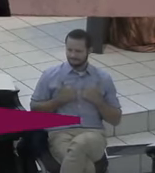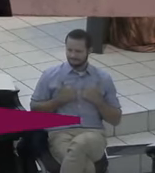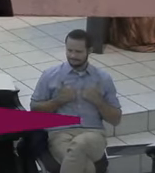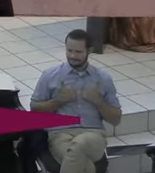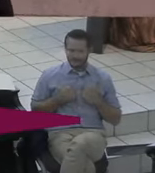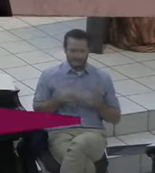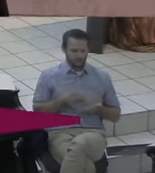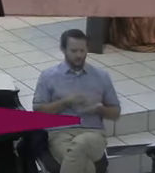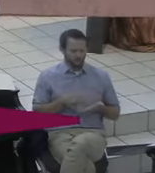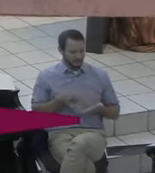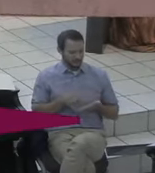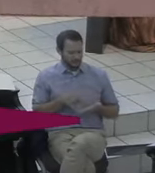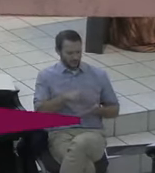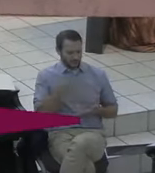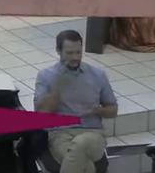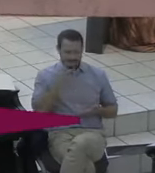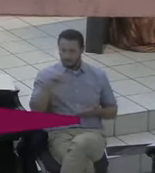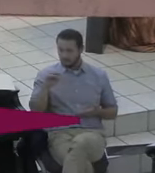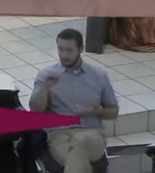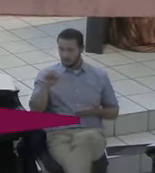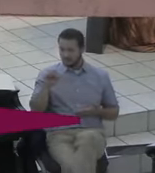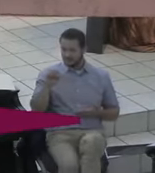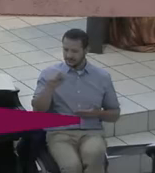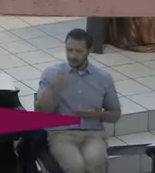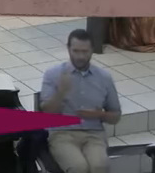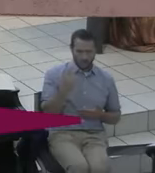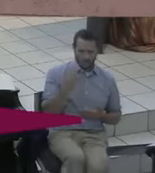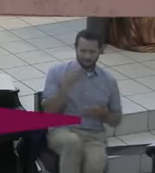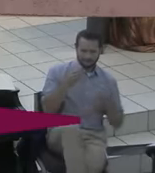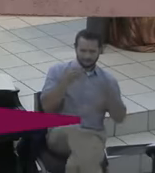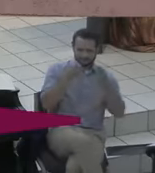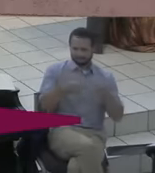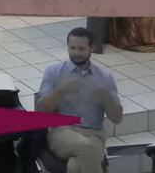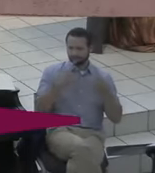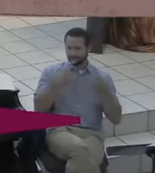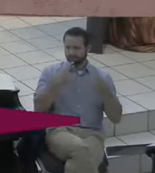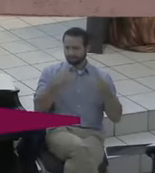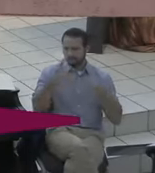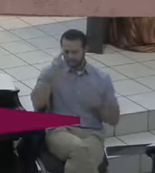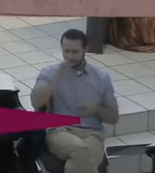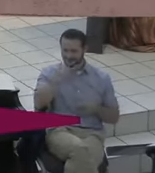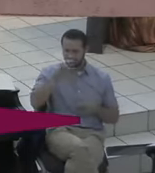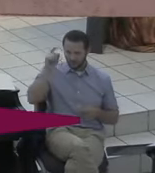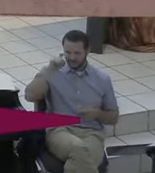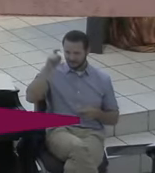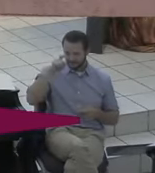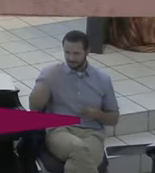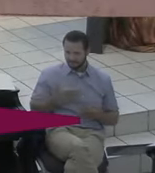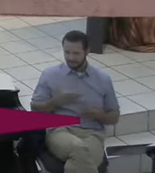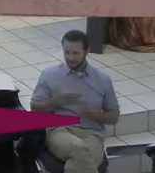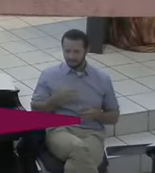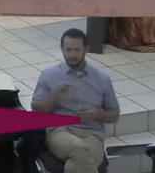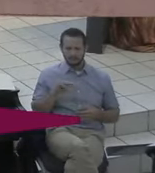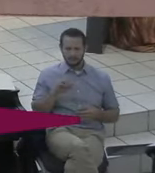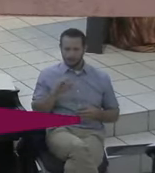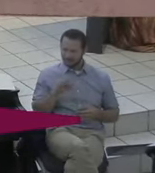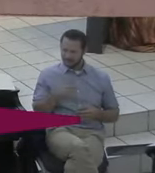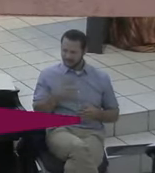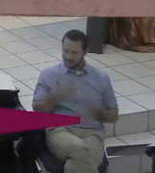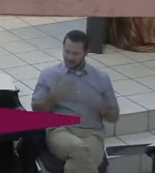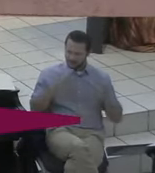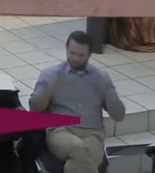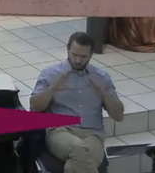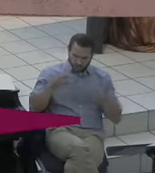our scripture today, we see Moses, one of the persons most known for wisdom. Moses had great